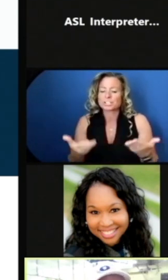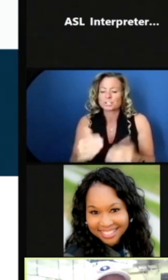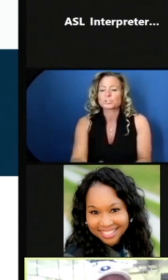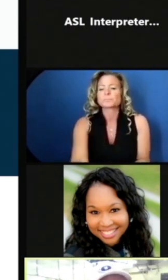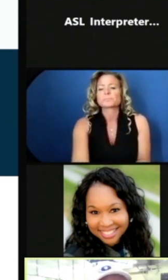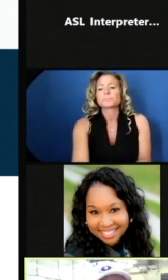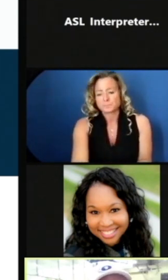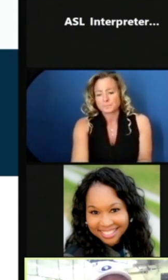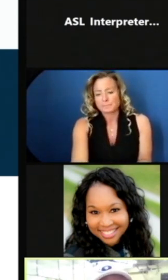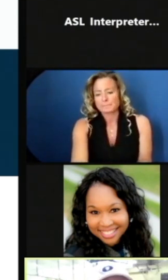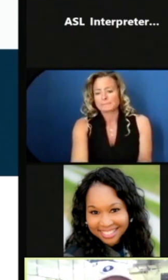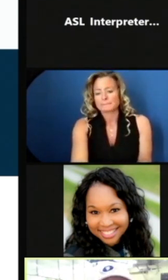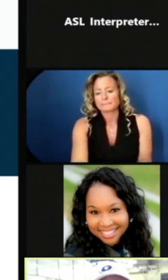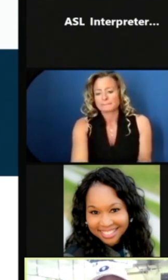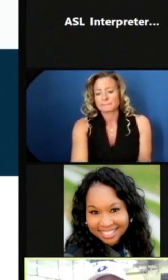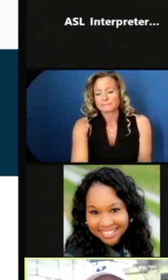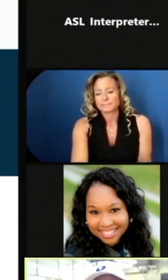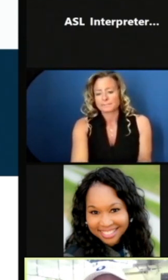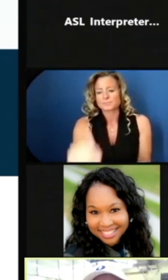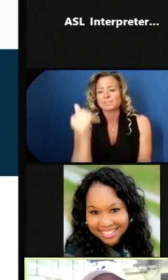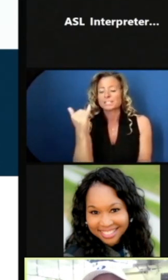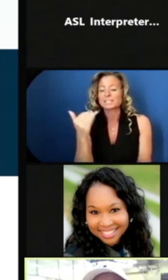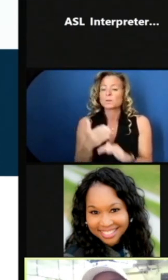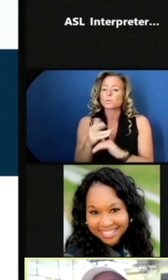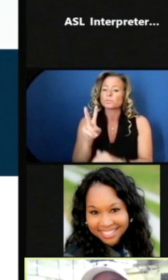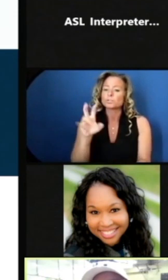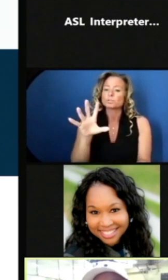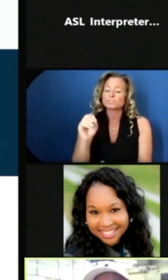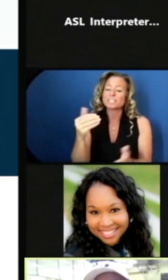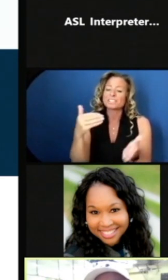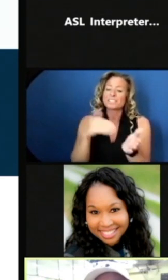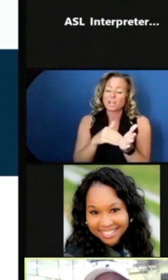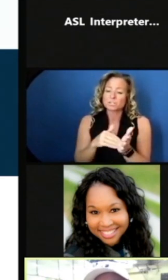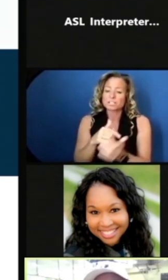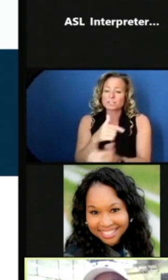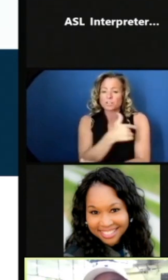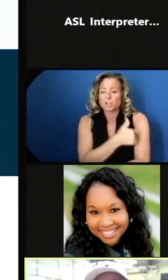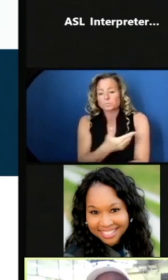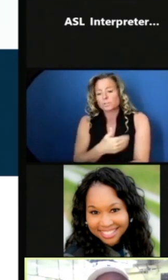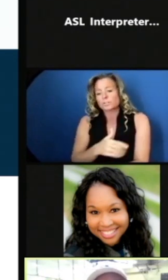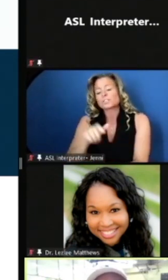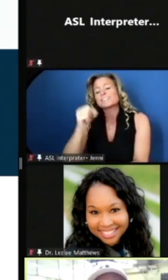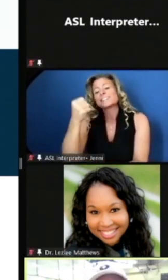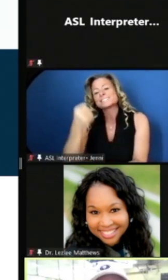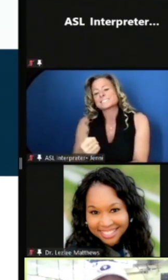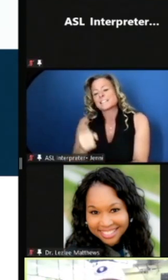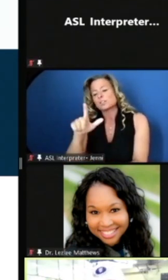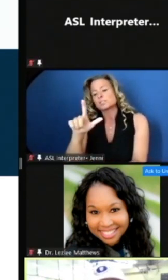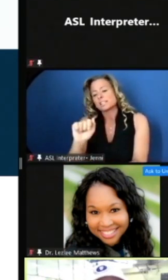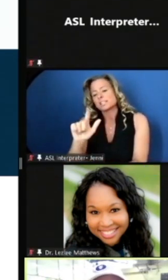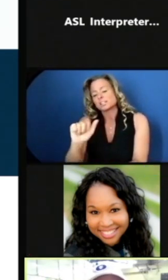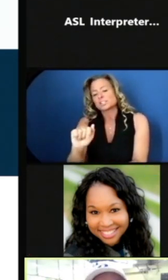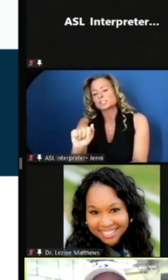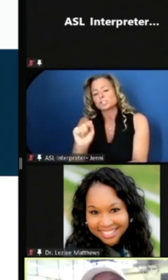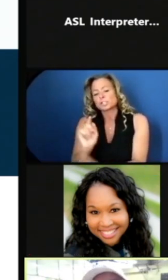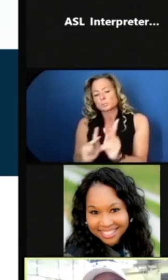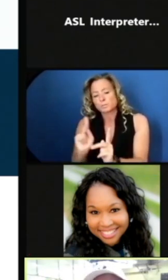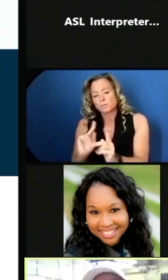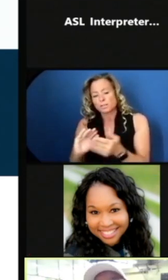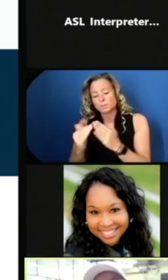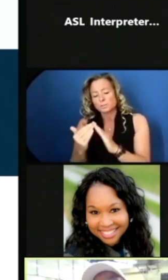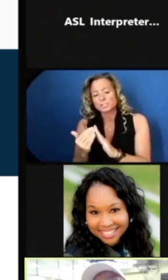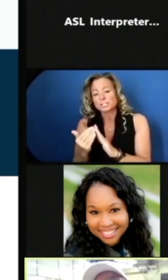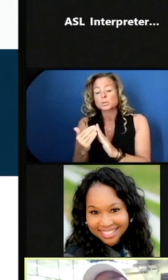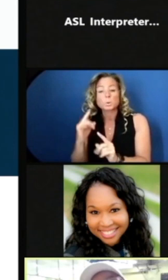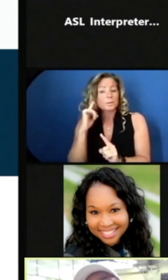over 250,000 doses into the arms of South Angelenos. Much of what you've heard this morning is